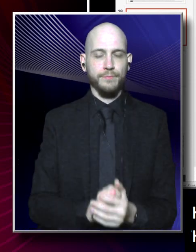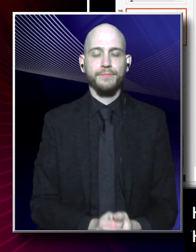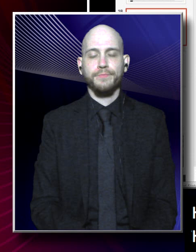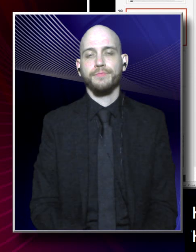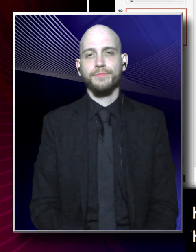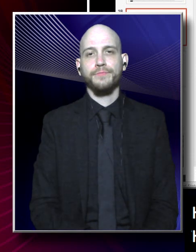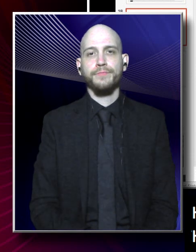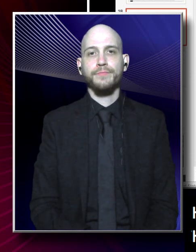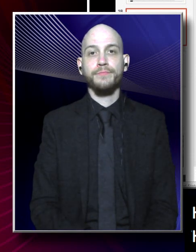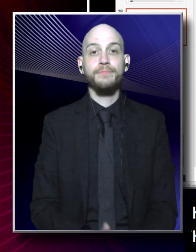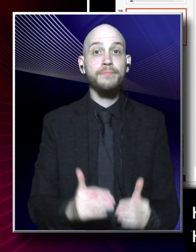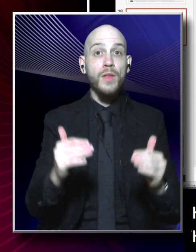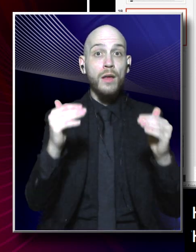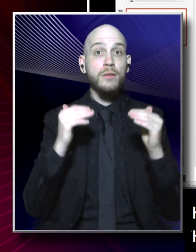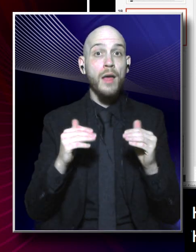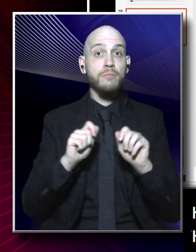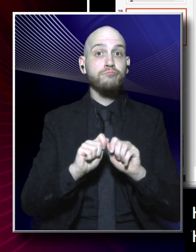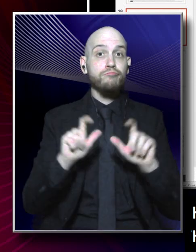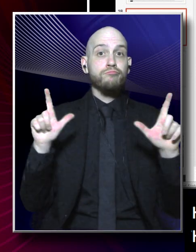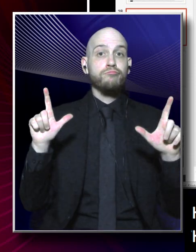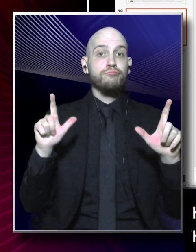If we go to the next slide,